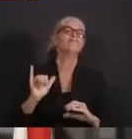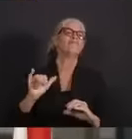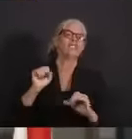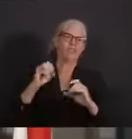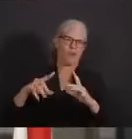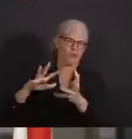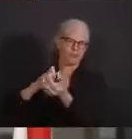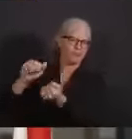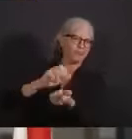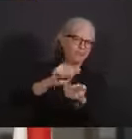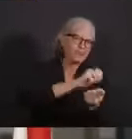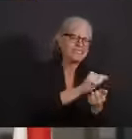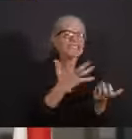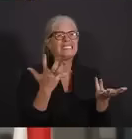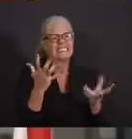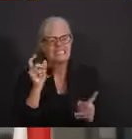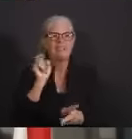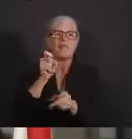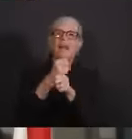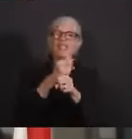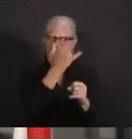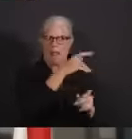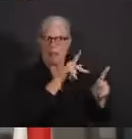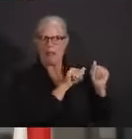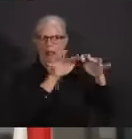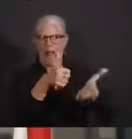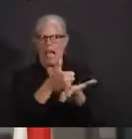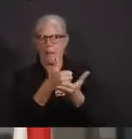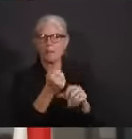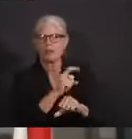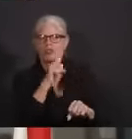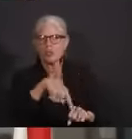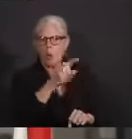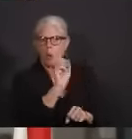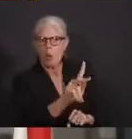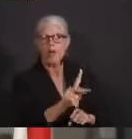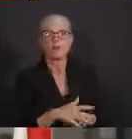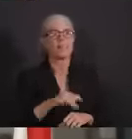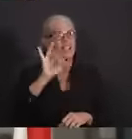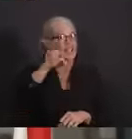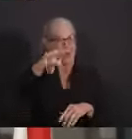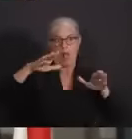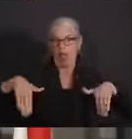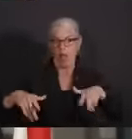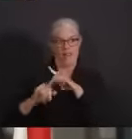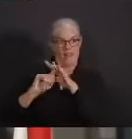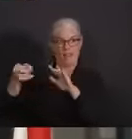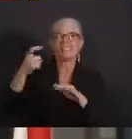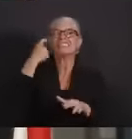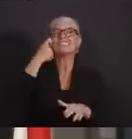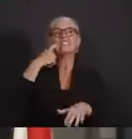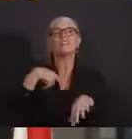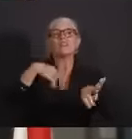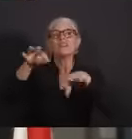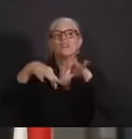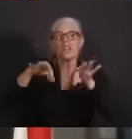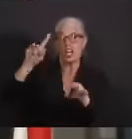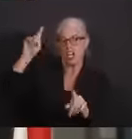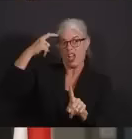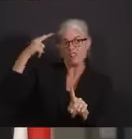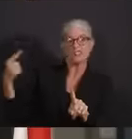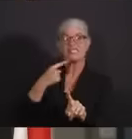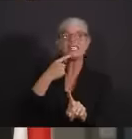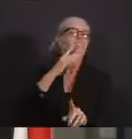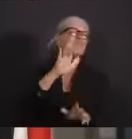sure they're taken care of. If you have not already left, as I just said, as the governor just said, you need to stay